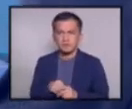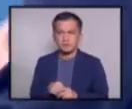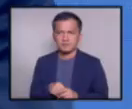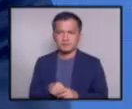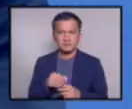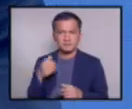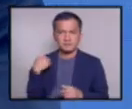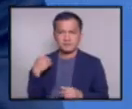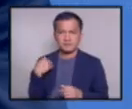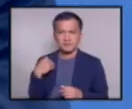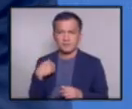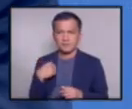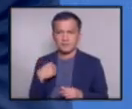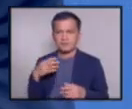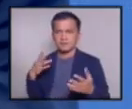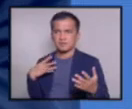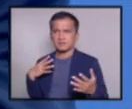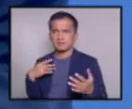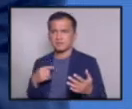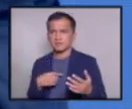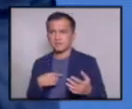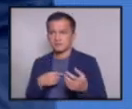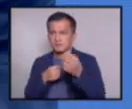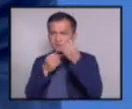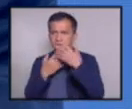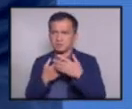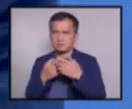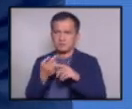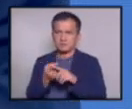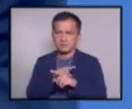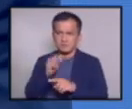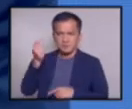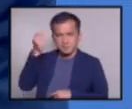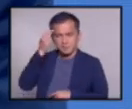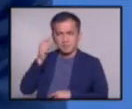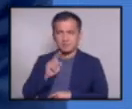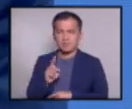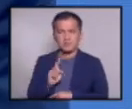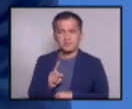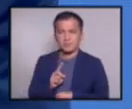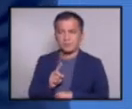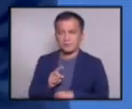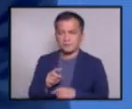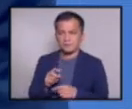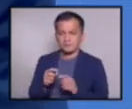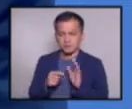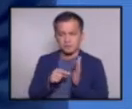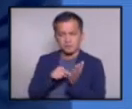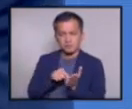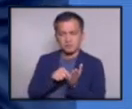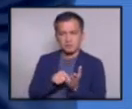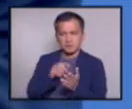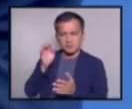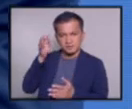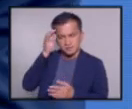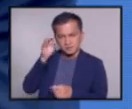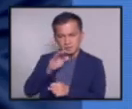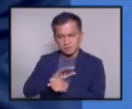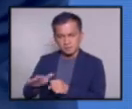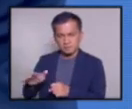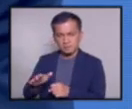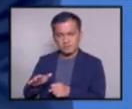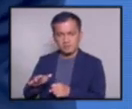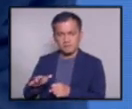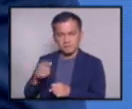pa po, kasi iniintay ko pa po yung information galing sa gobyerno. Kung ano yung model of federalism na sapat para sa kultura